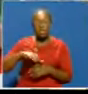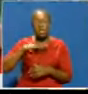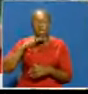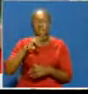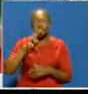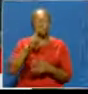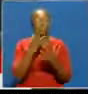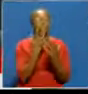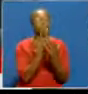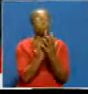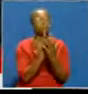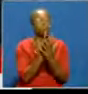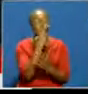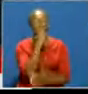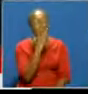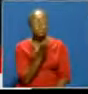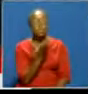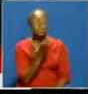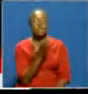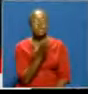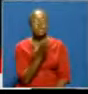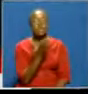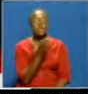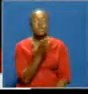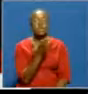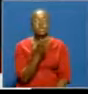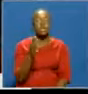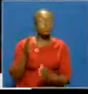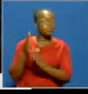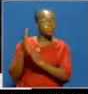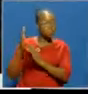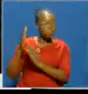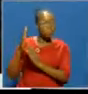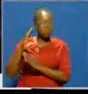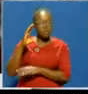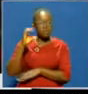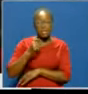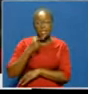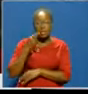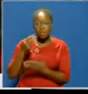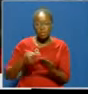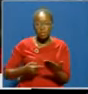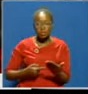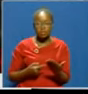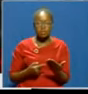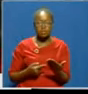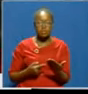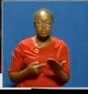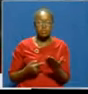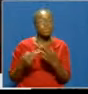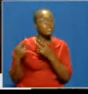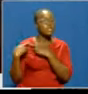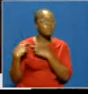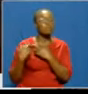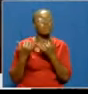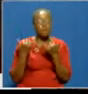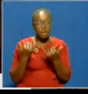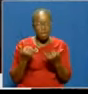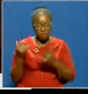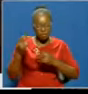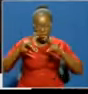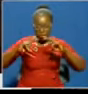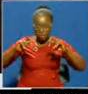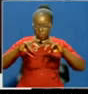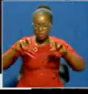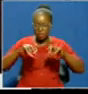convicts who are in custody, Interior Cabinet Secretary Dr. Fred Matiang’i now says he has taken charge of the investigations. I asked